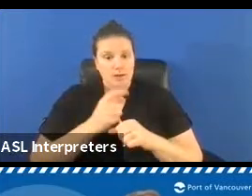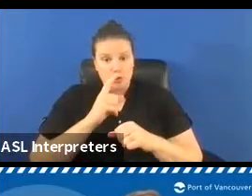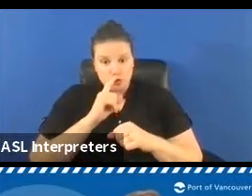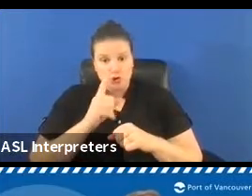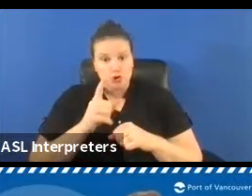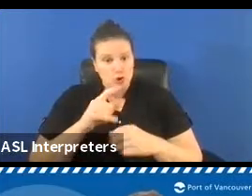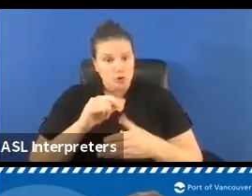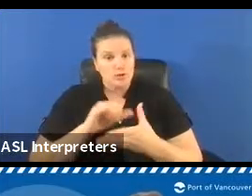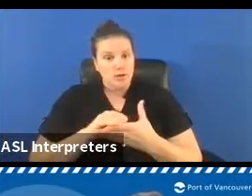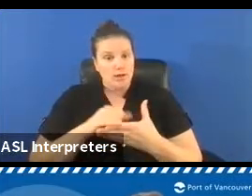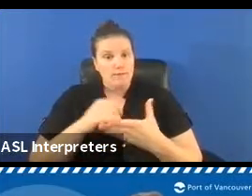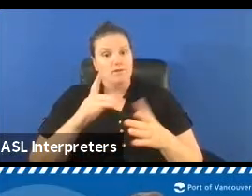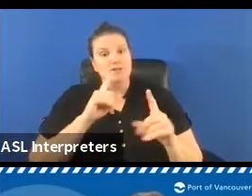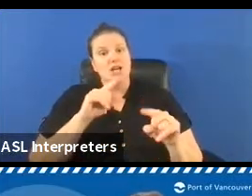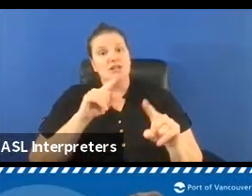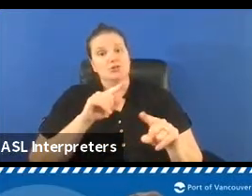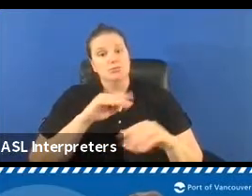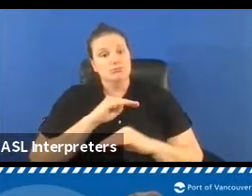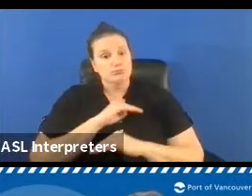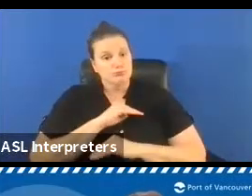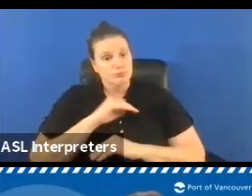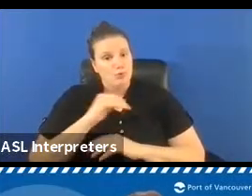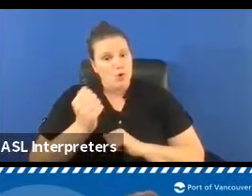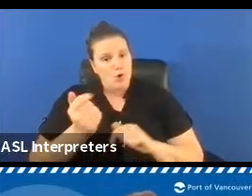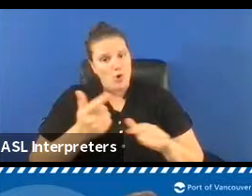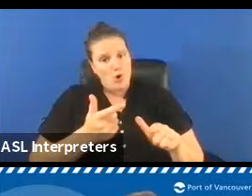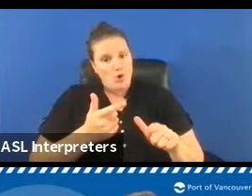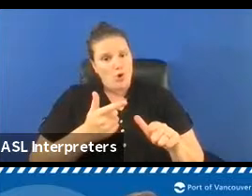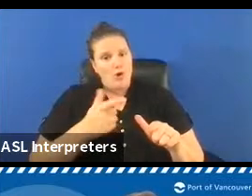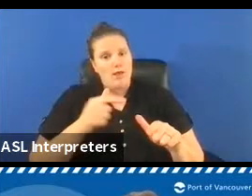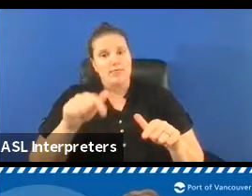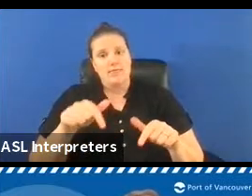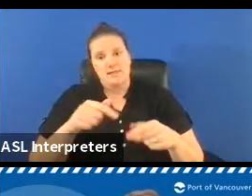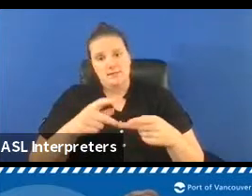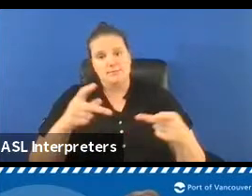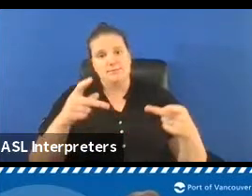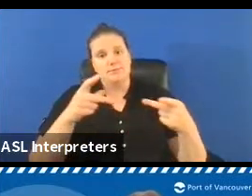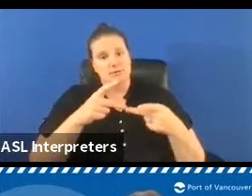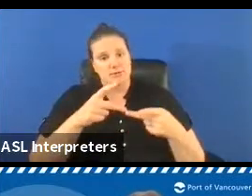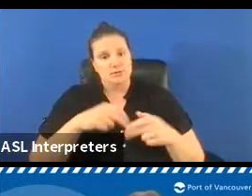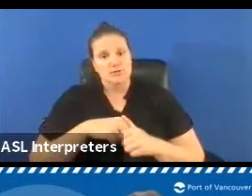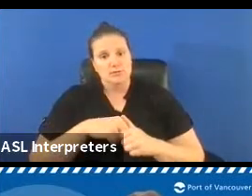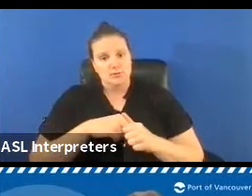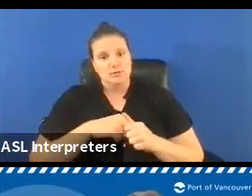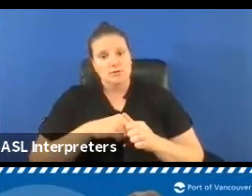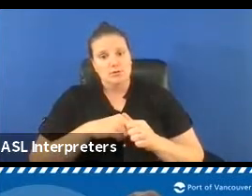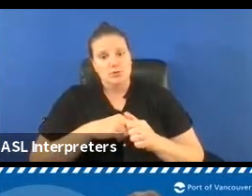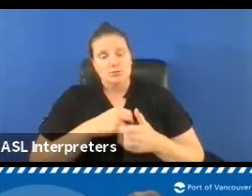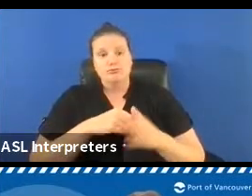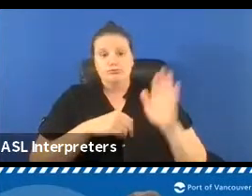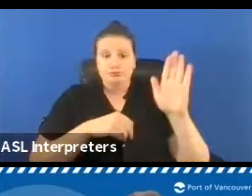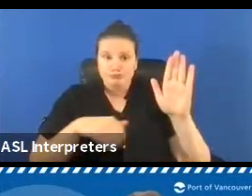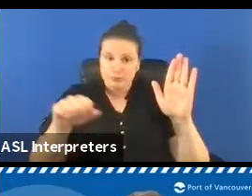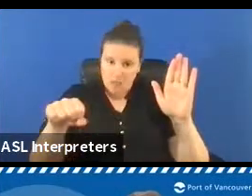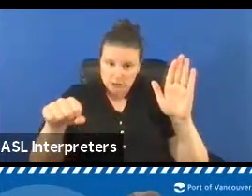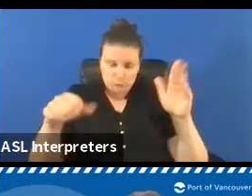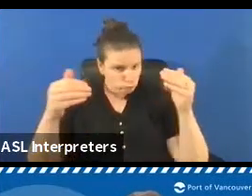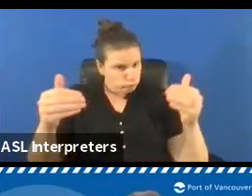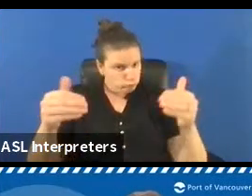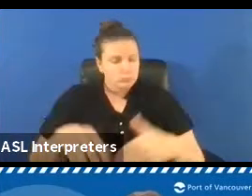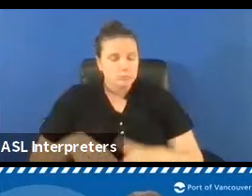that we have answered everything and put you in a position to raise your hand to say yes to this.